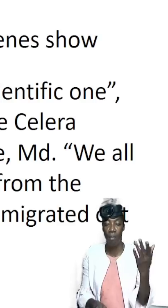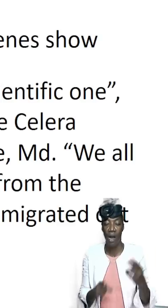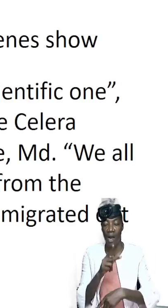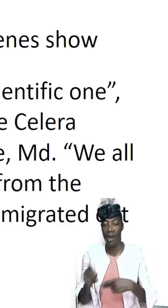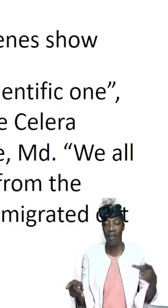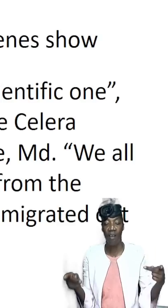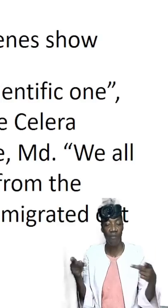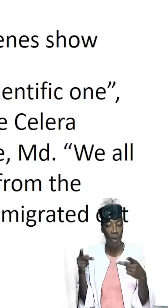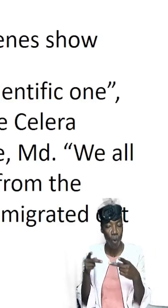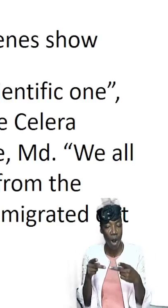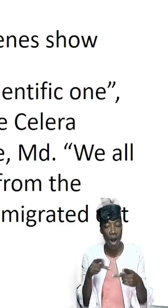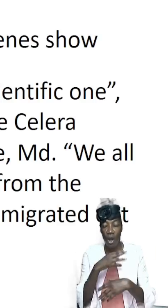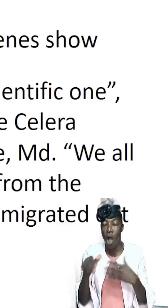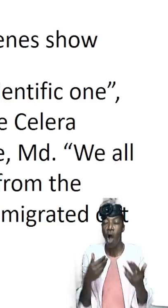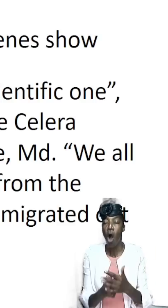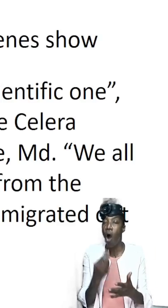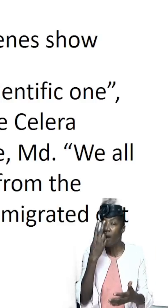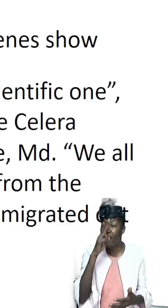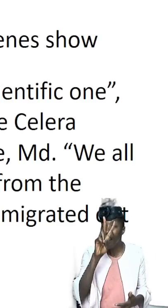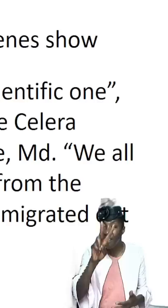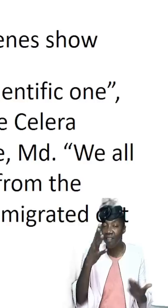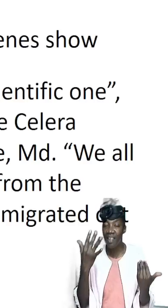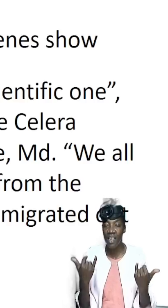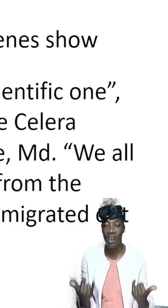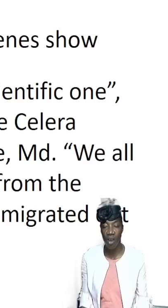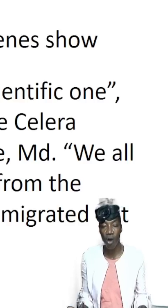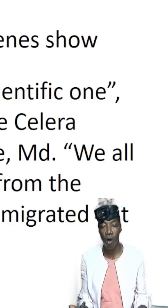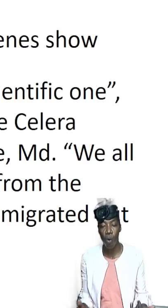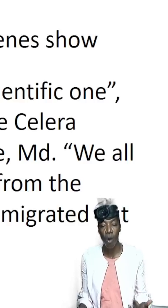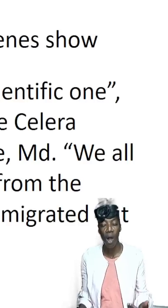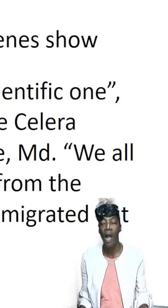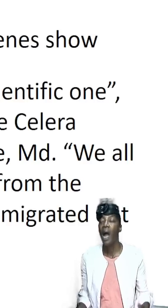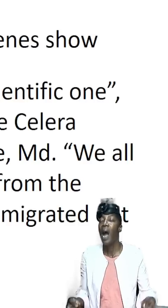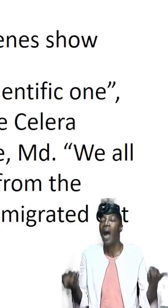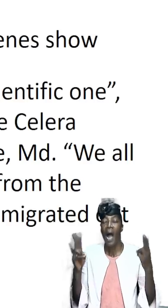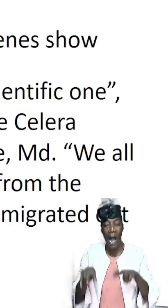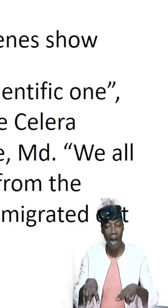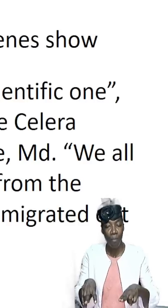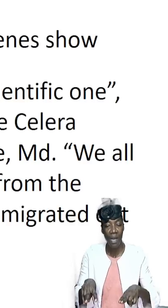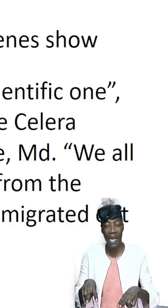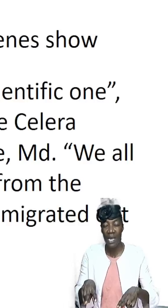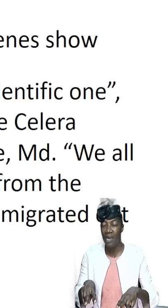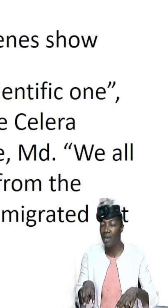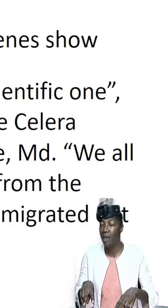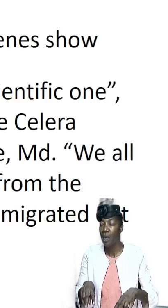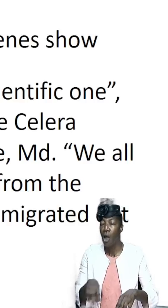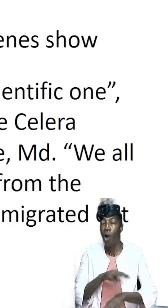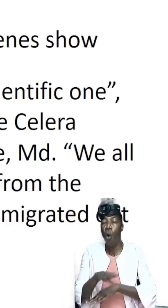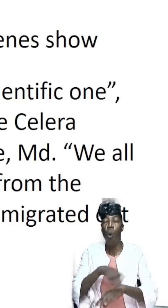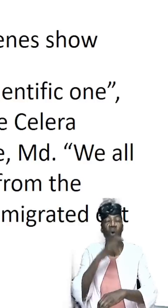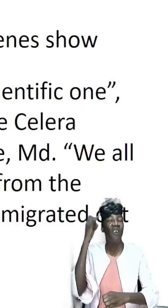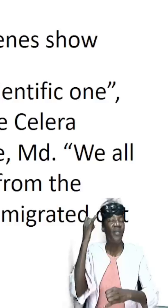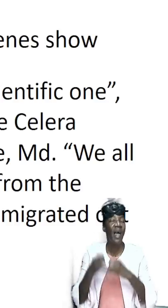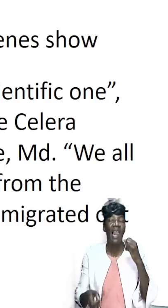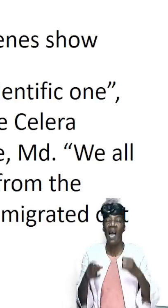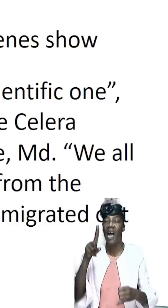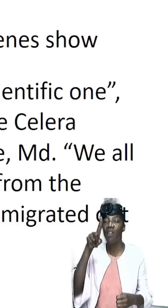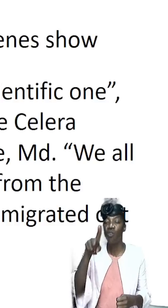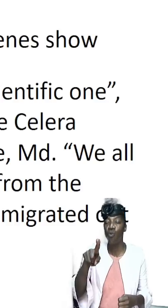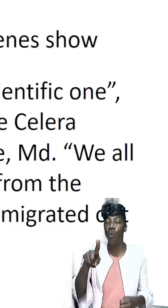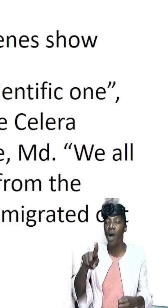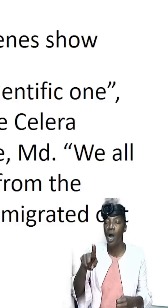all that we are seeing now evolved over the last 100,000 years from the same